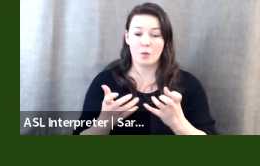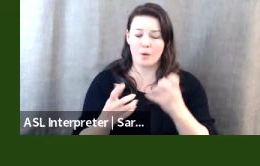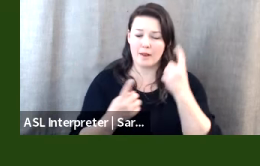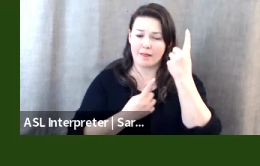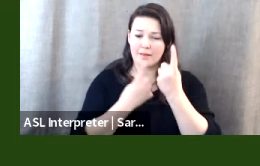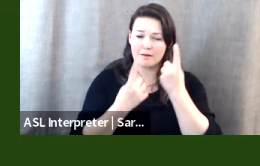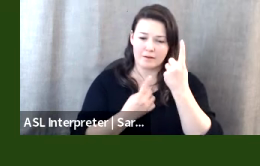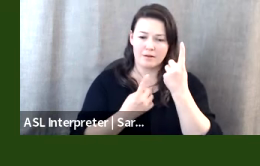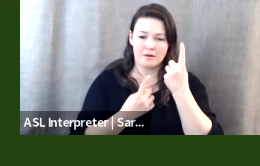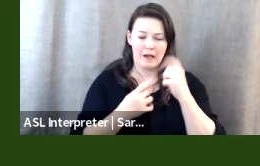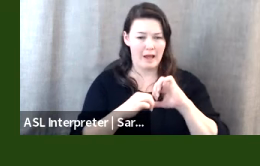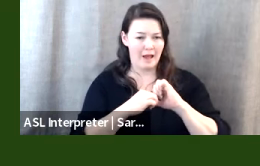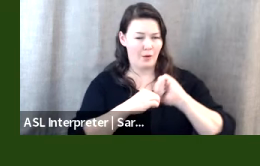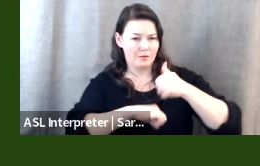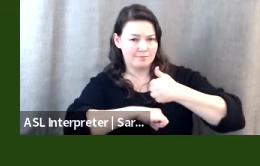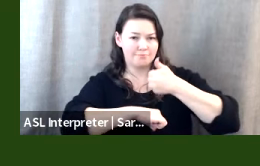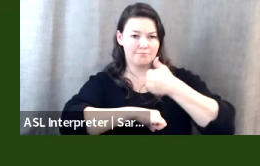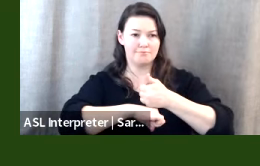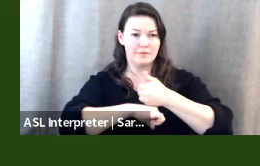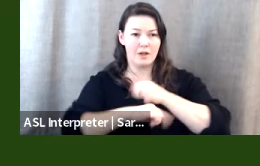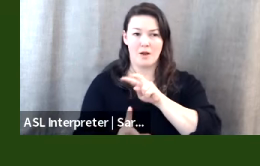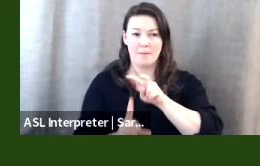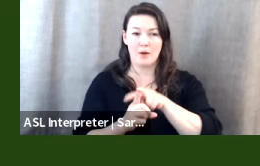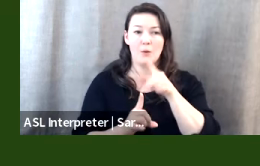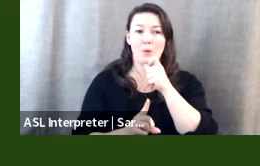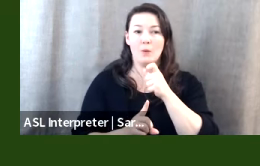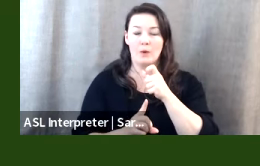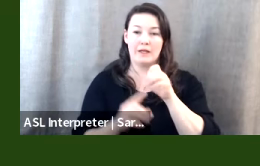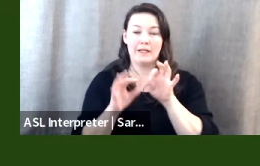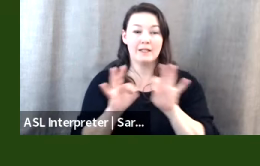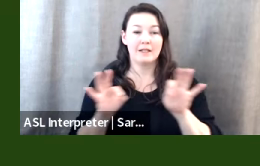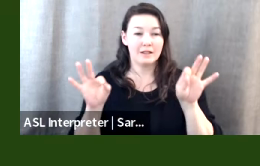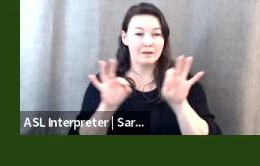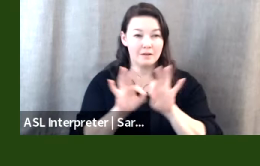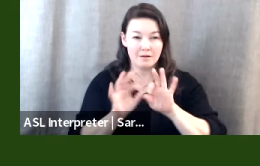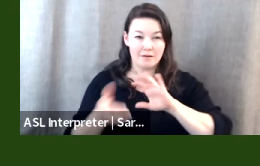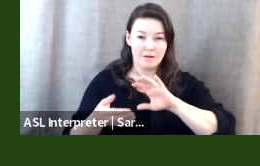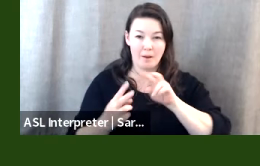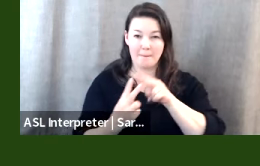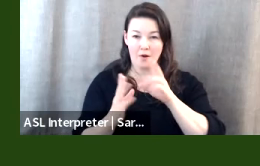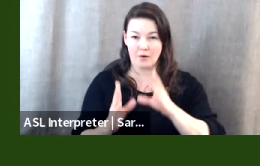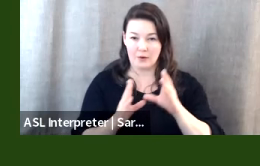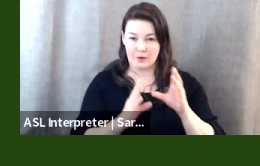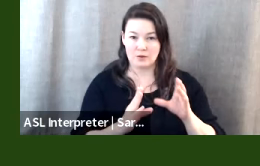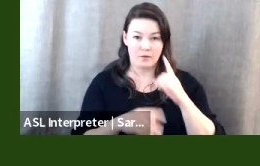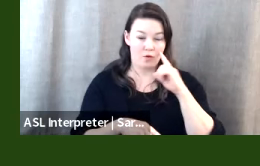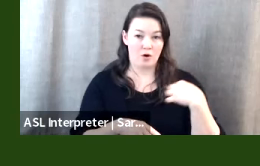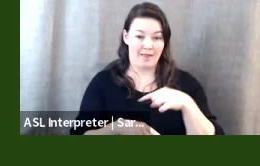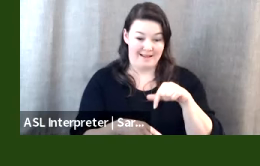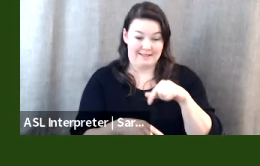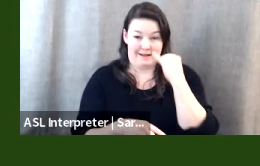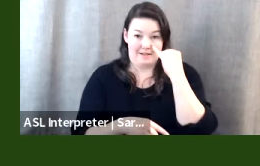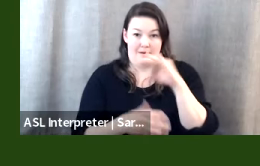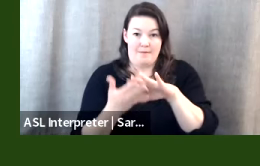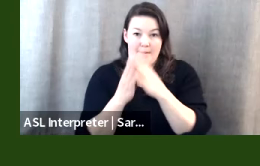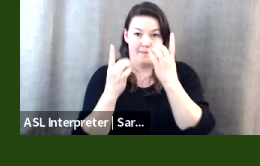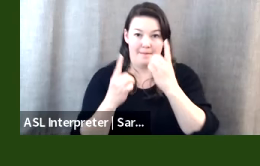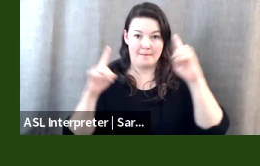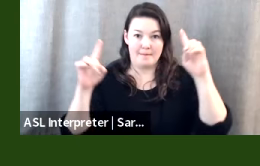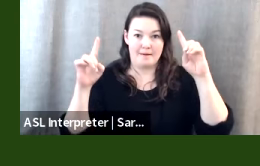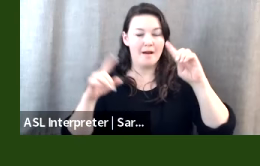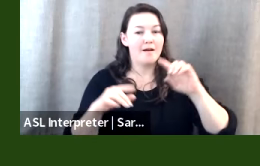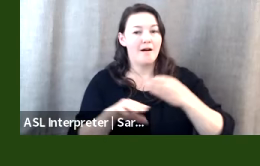far as implementation, who are really the key partners for us to have this idea be successful once we implement